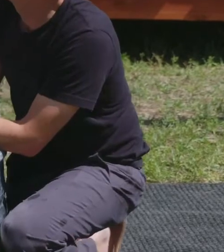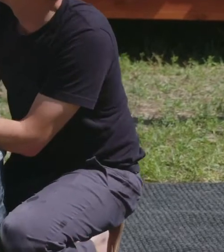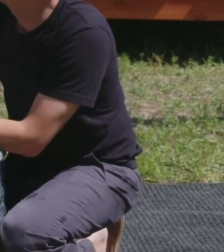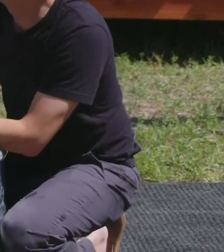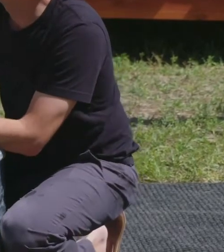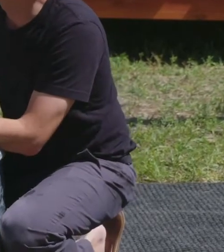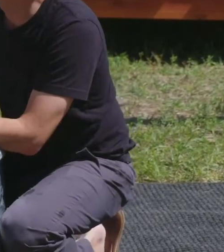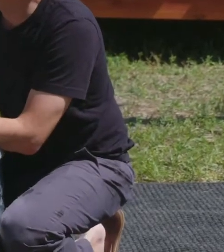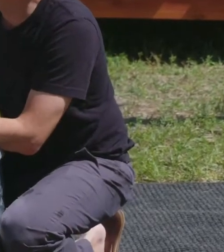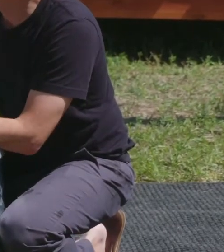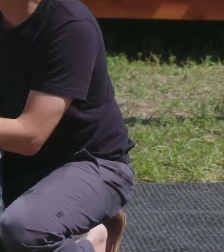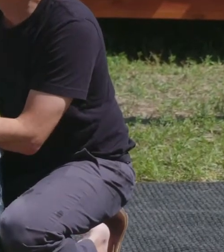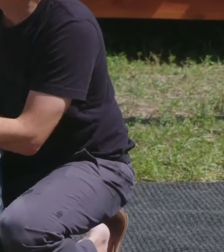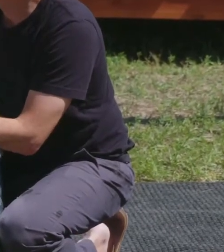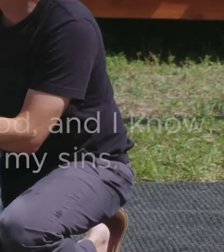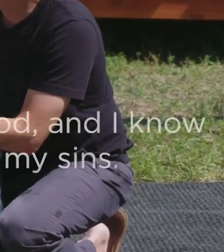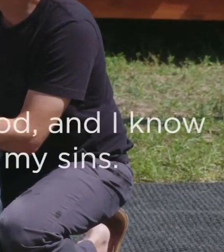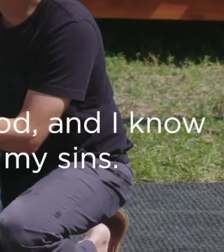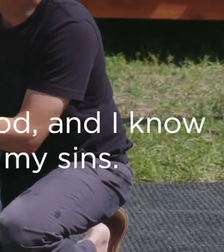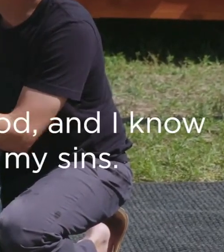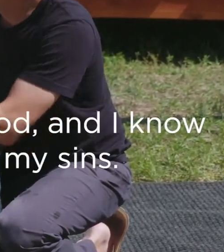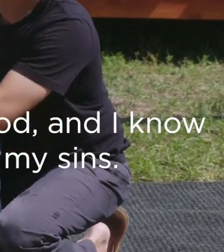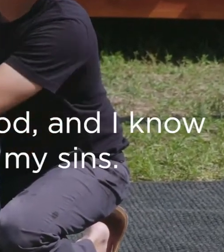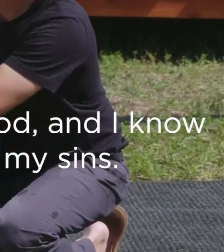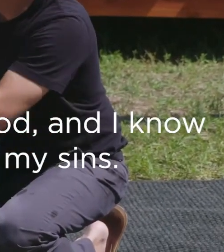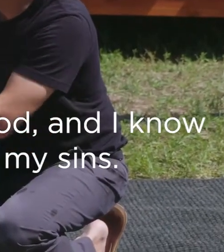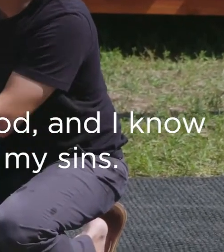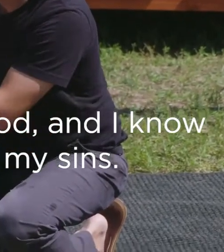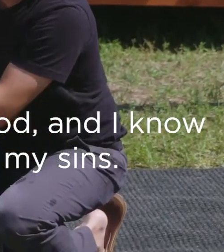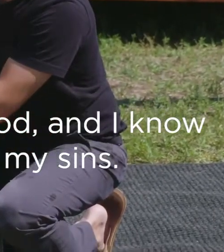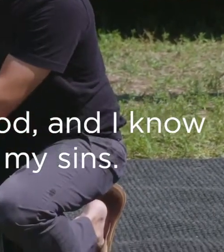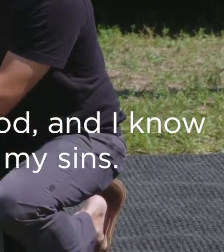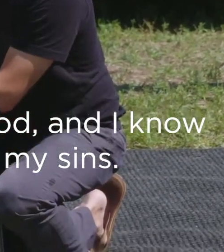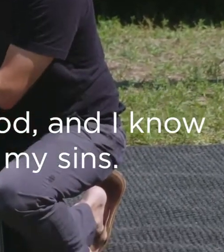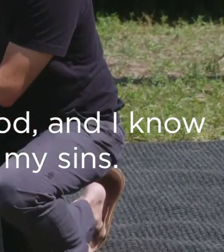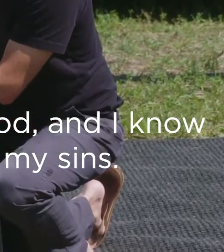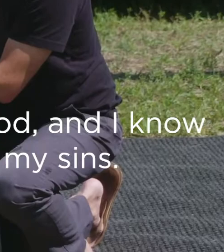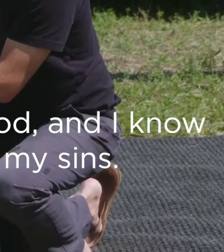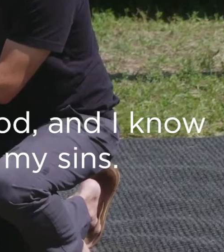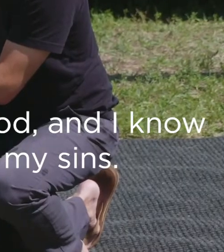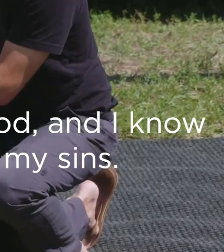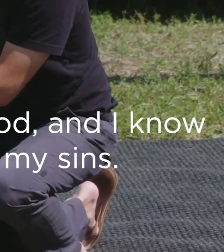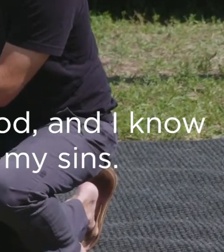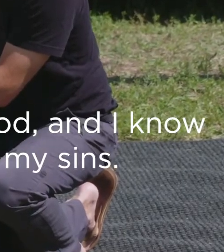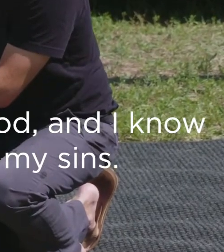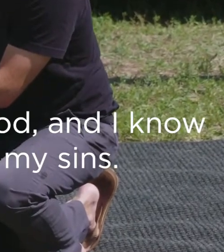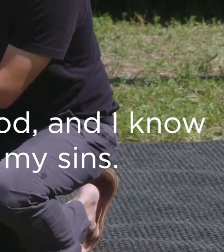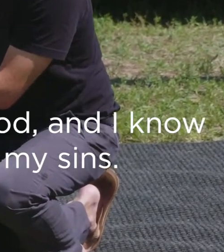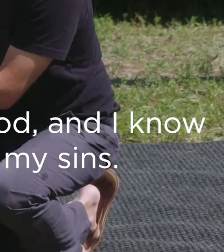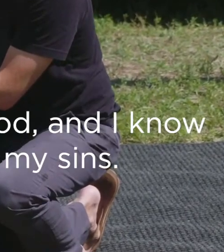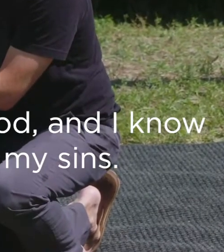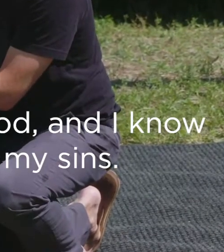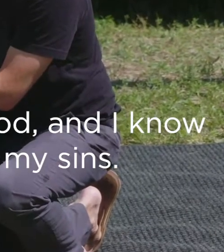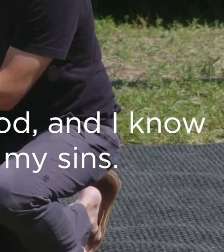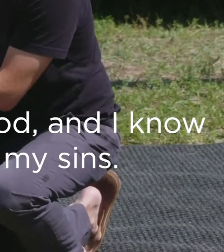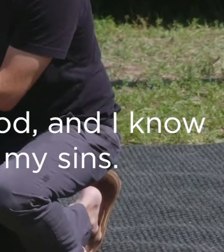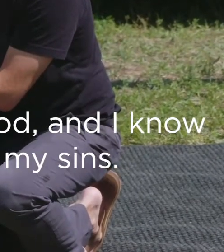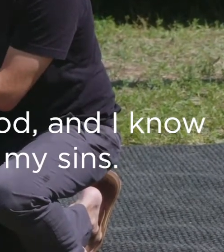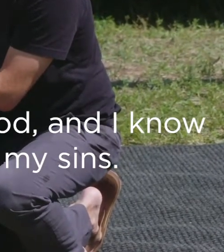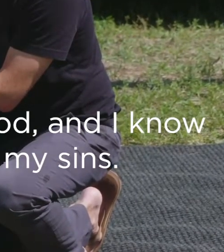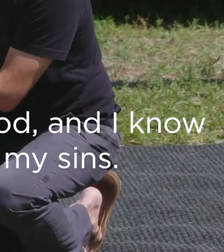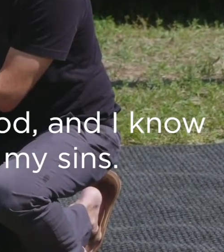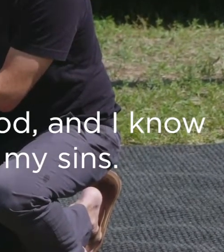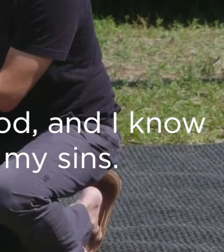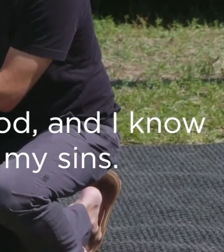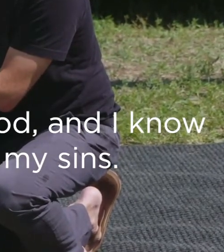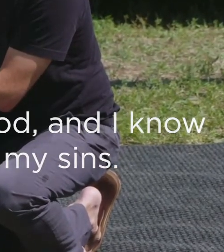don't you tell everyone why you want to be baptized? I want to get baptized because I love God and I know Jesus died on the cross to forgive my